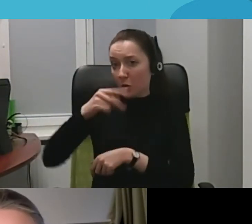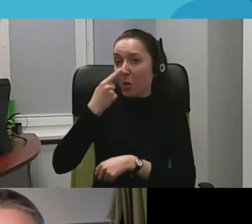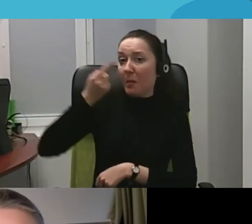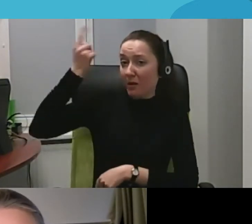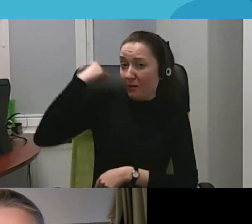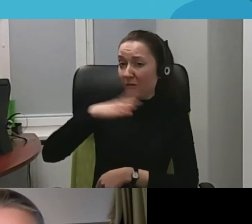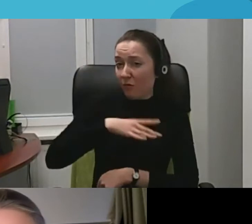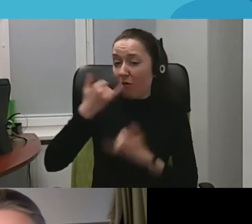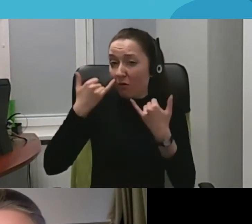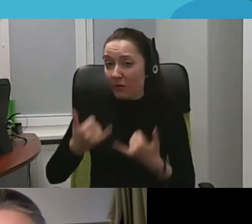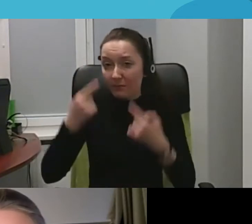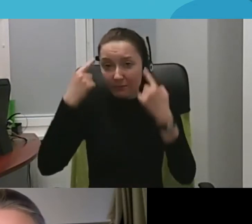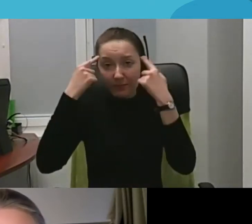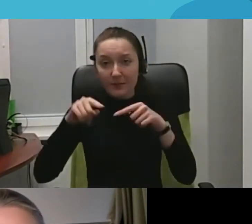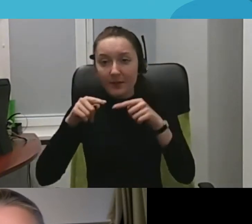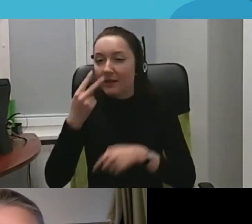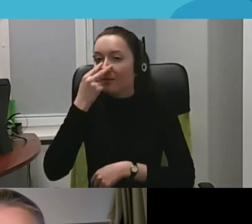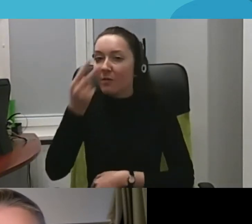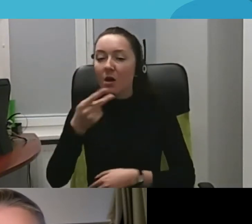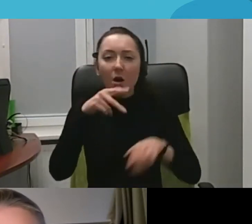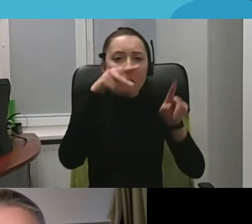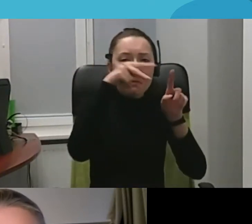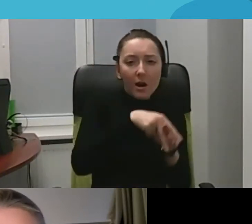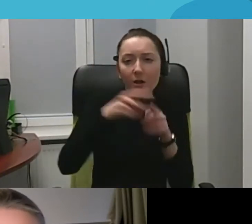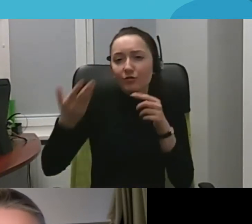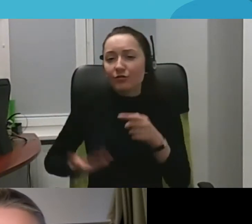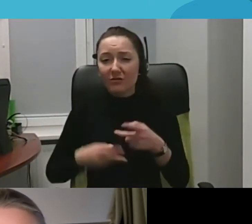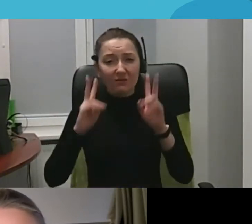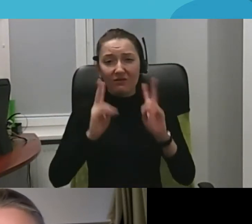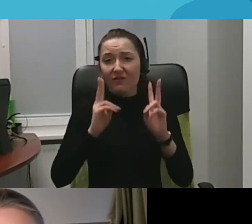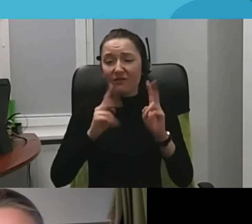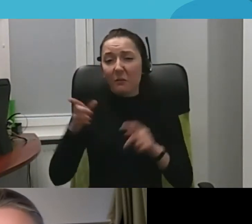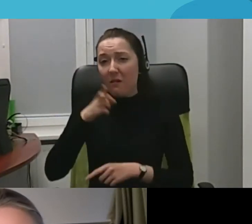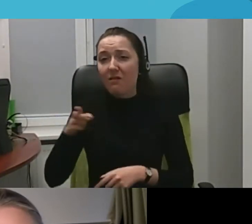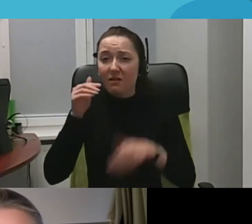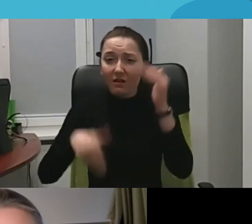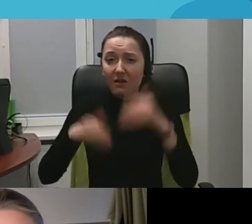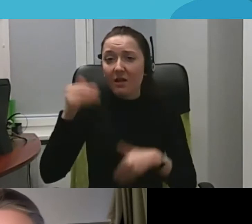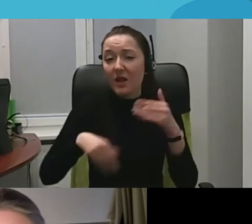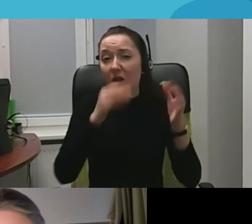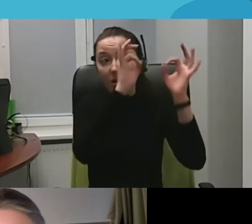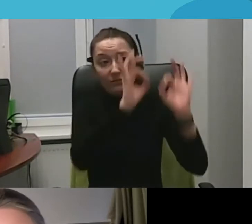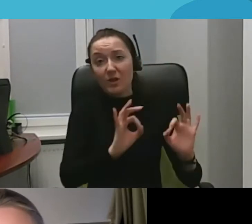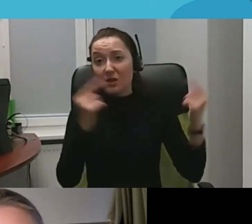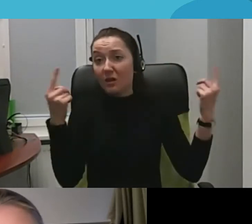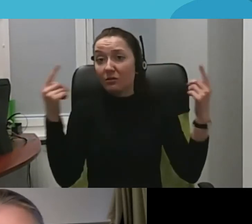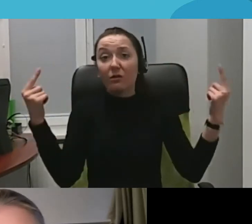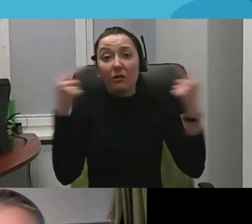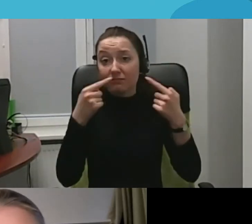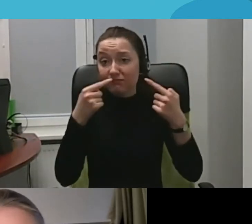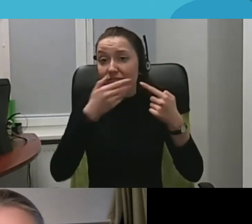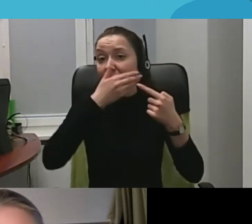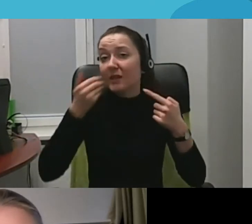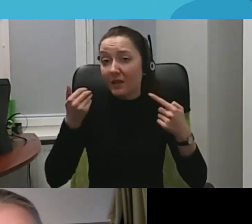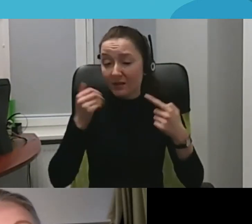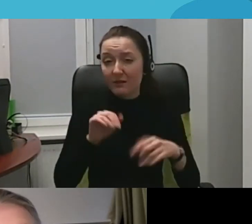in practice to make elections in Belarus compliant with standards for genuine, free and fair elections,